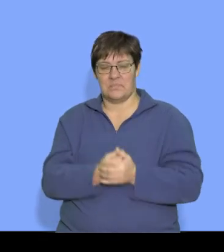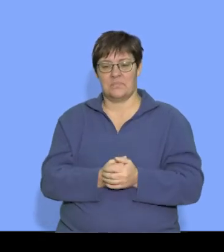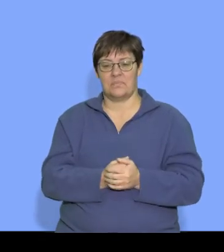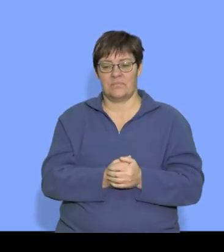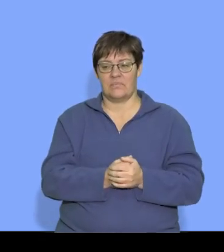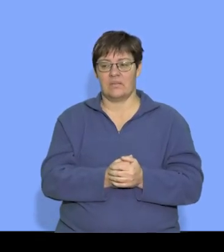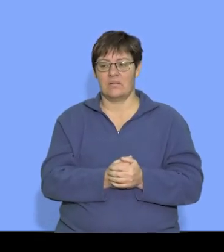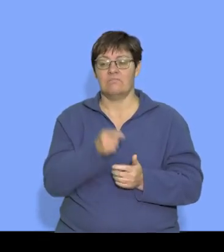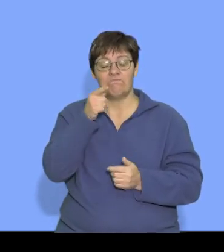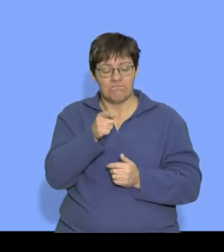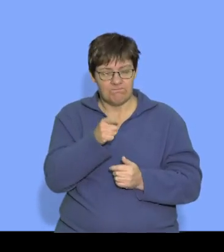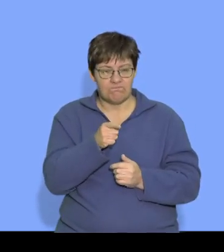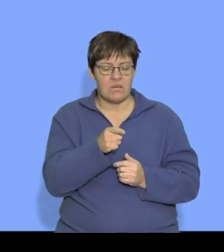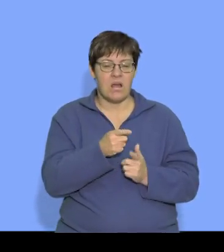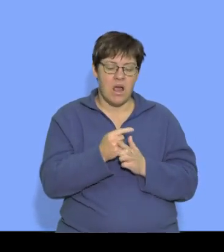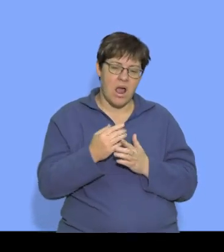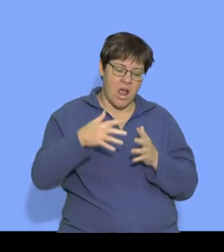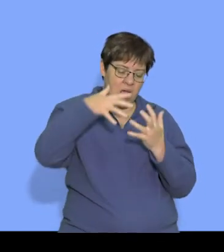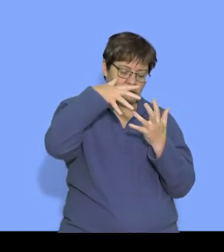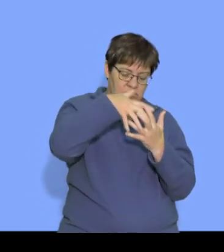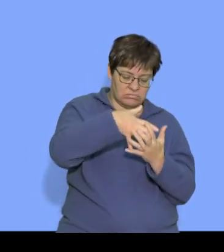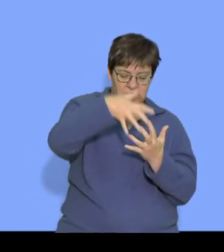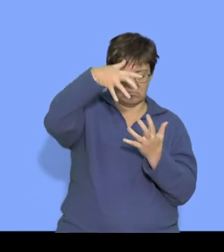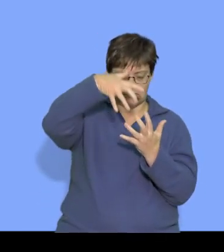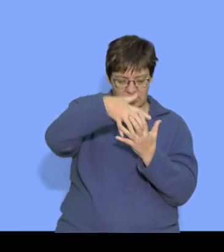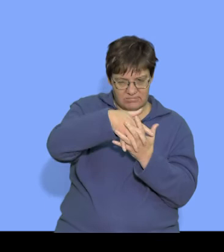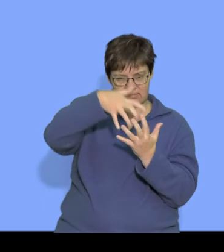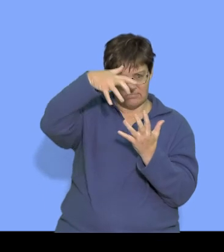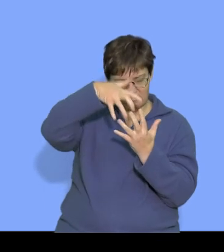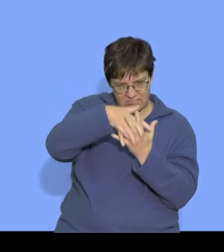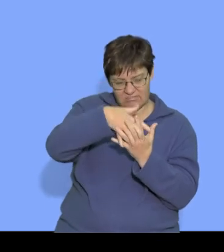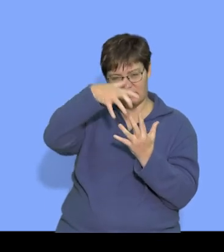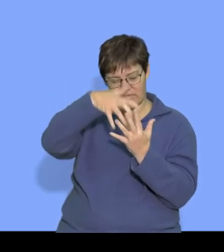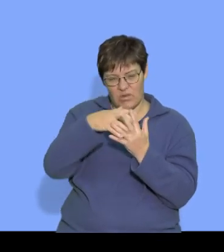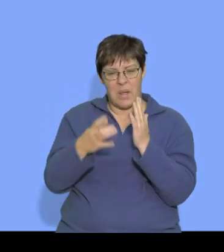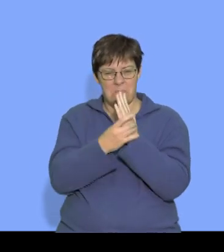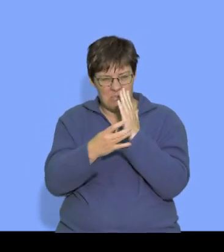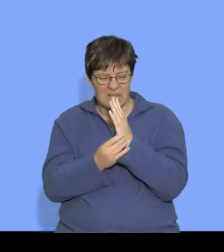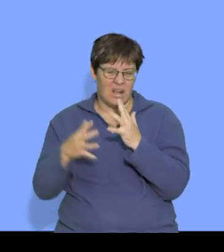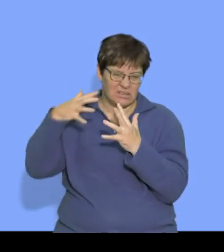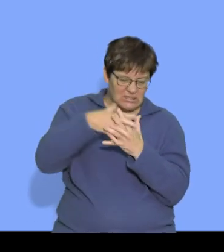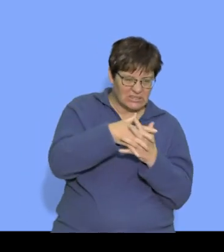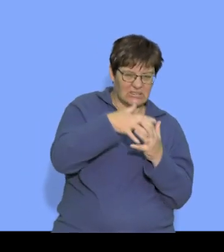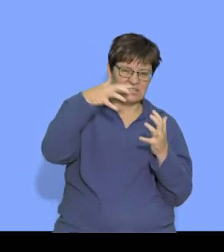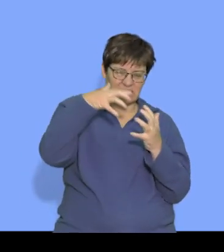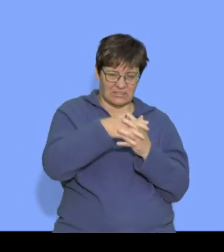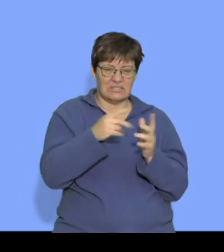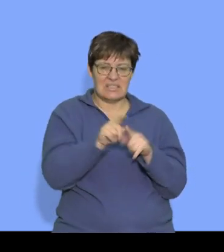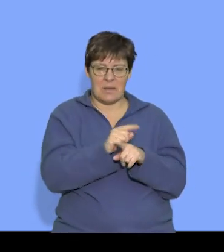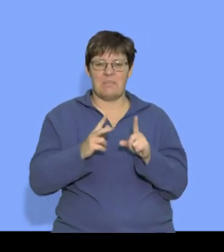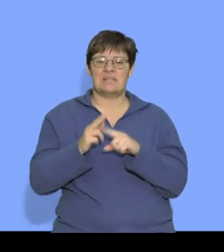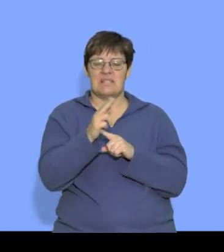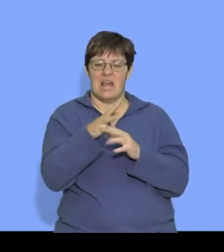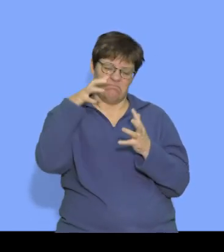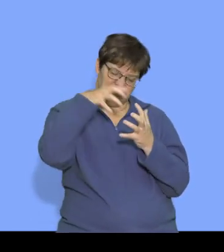knife-like edges. And these slide past each other, slicing the meat through flesh just as a pair of